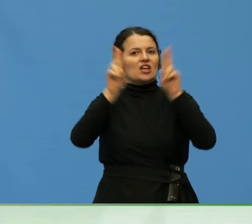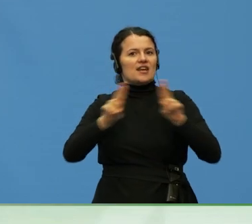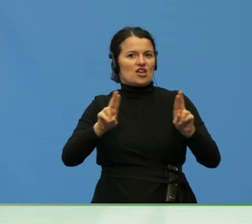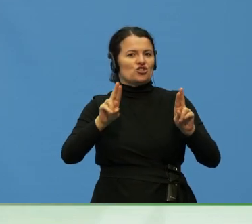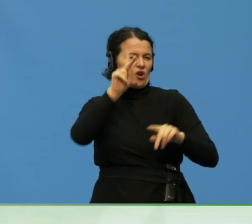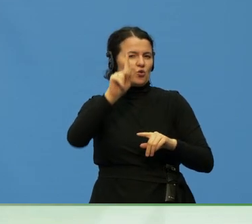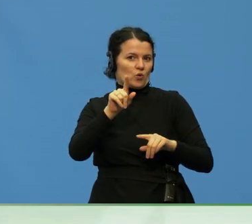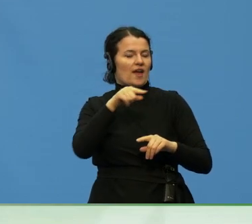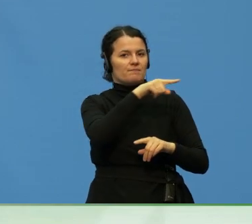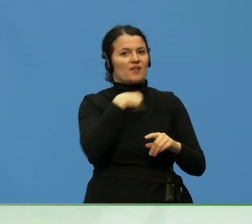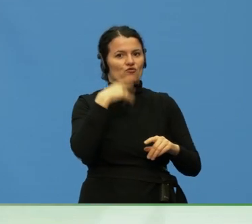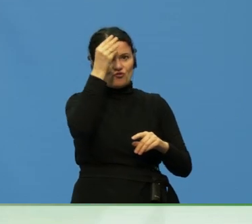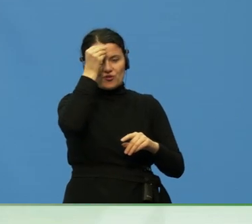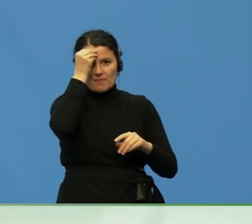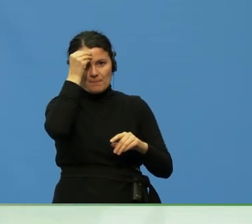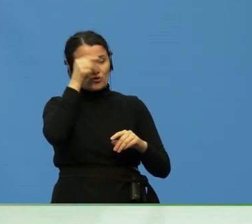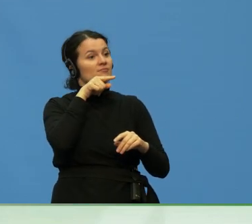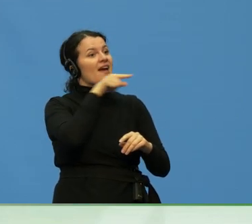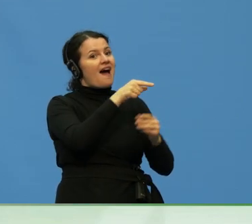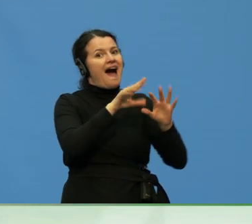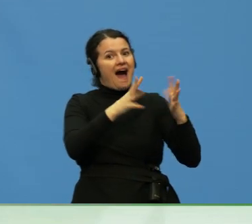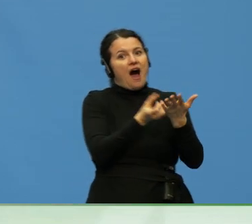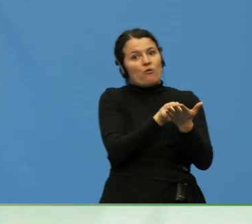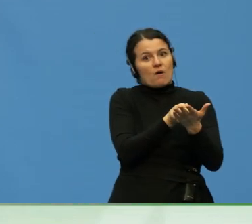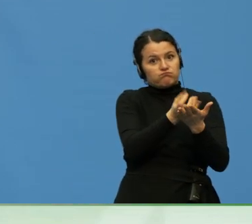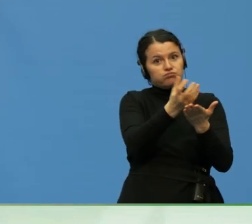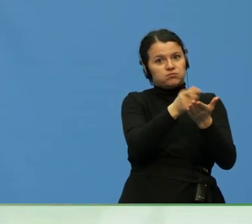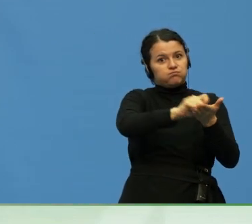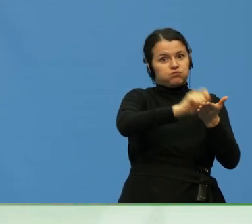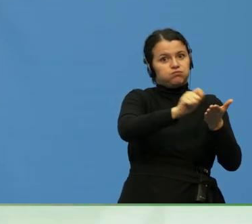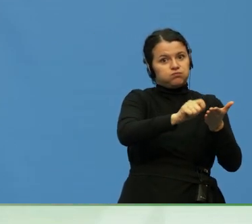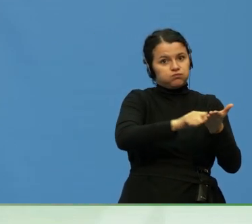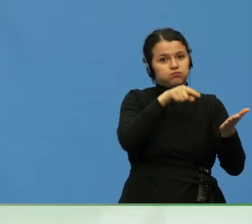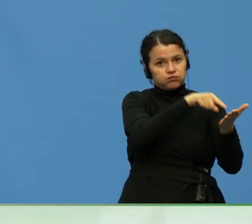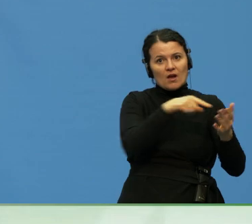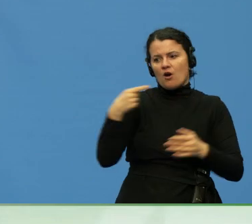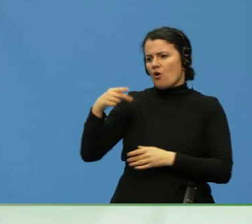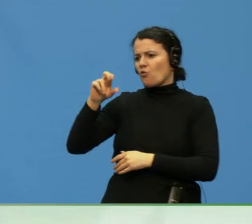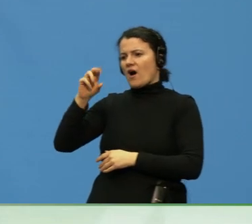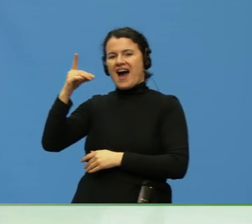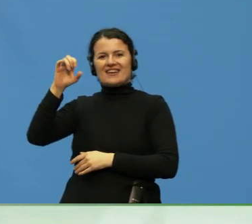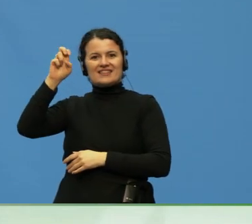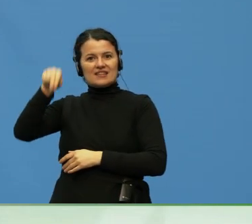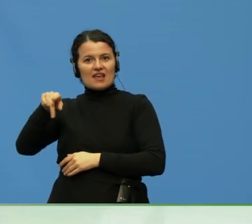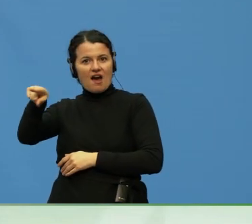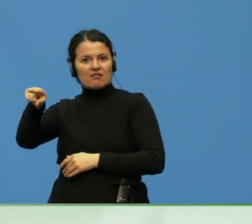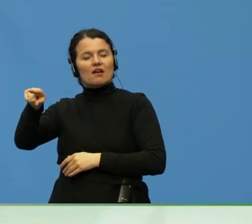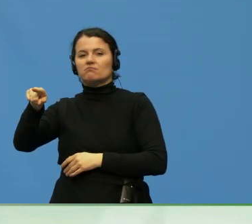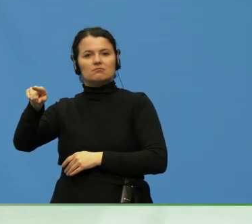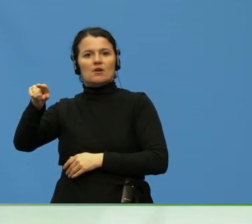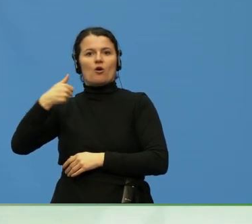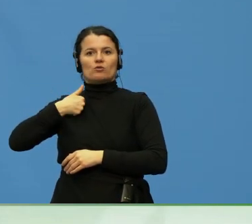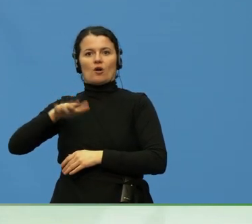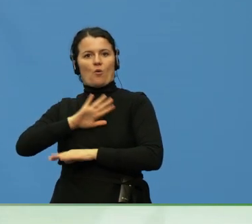more positively to their messages than readers of The Guardian. They didn't want to hear that. They got rid of the committee that found that